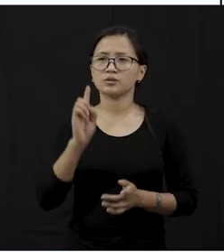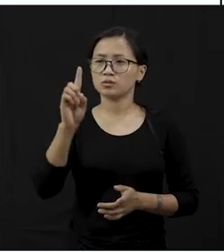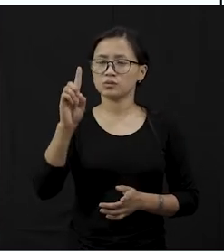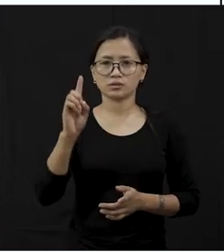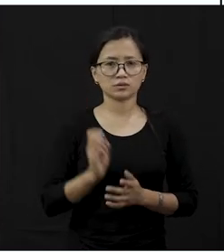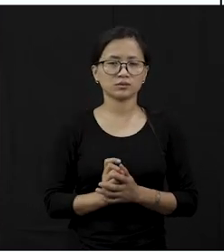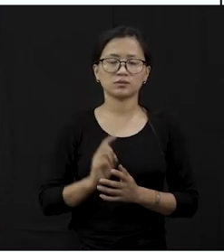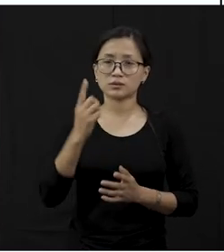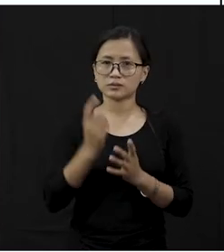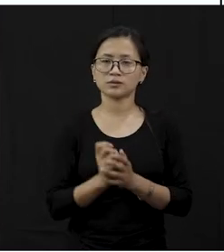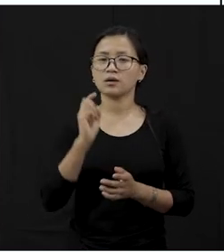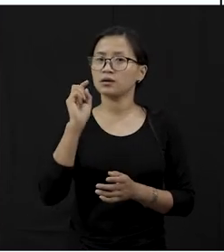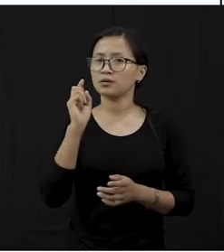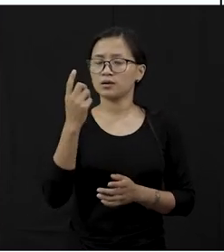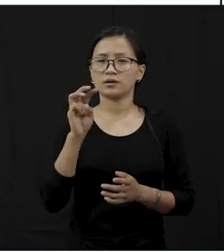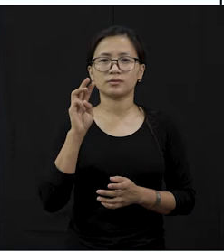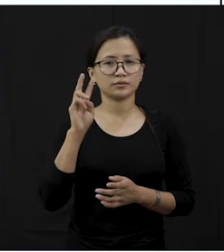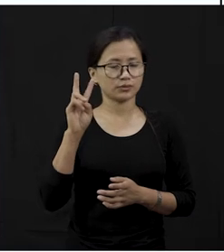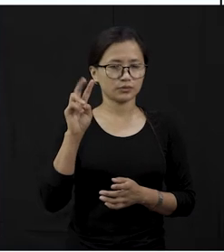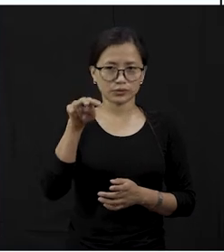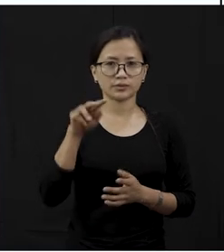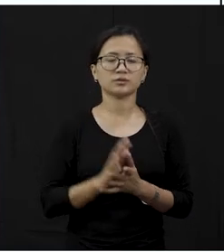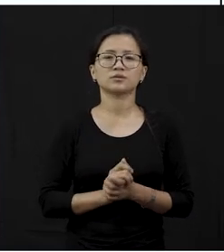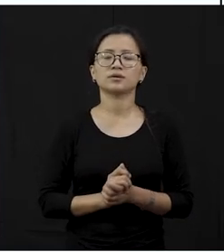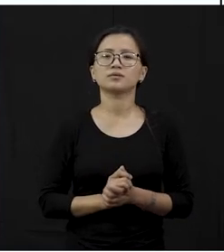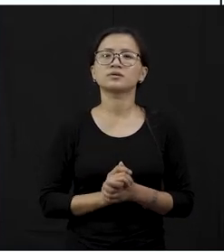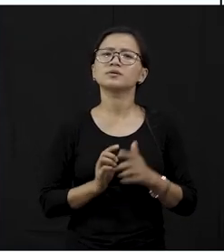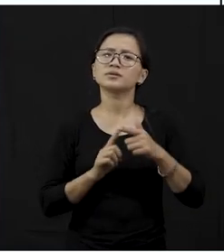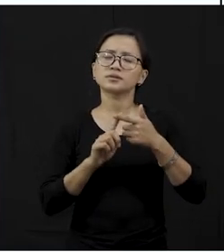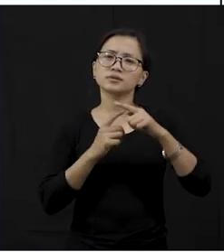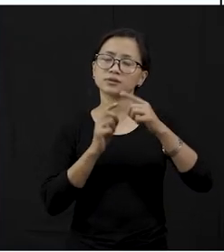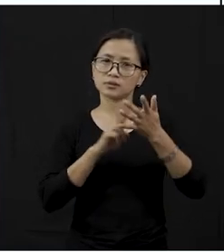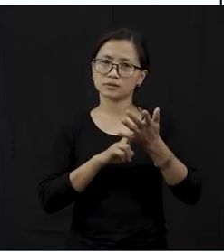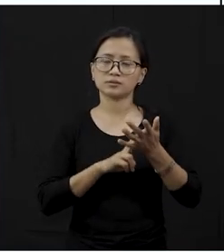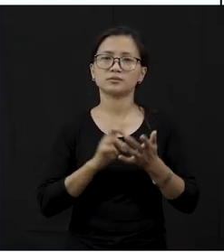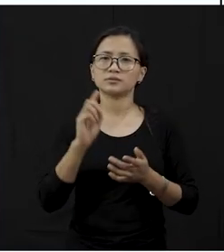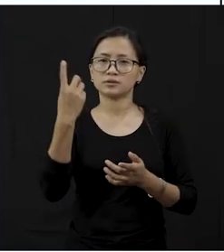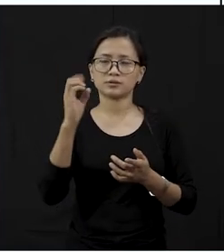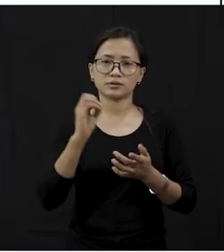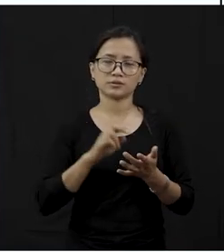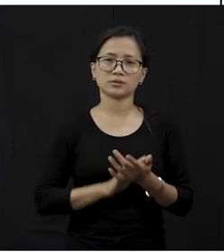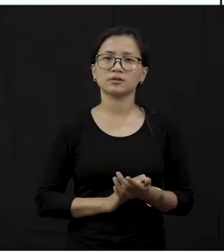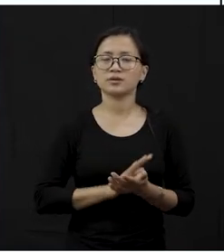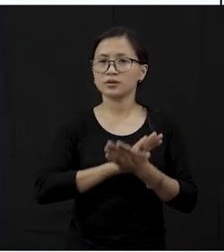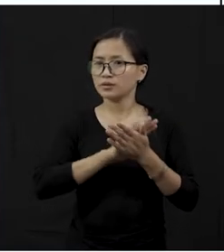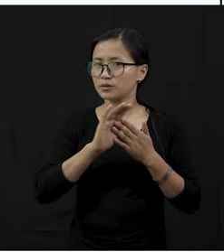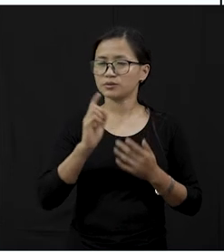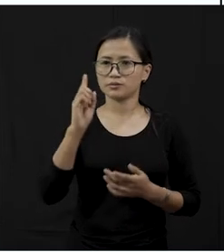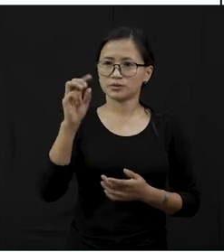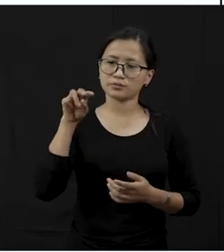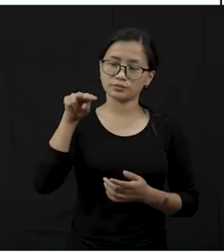hundred. Ones denoted by O, tens denoted by T, H, hundred denoted by